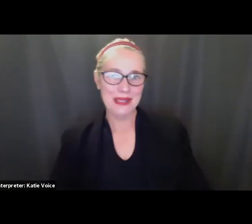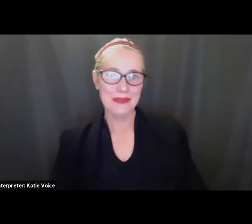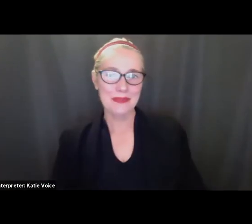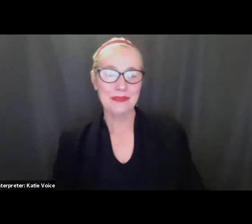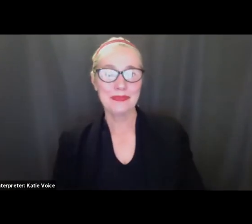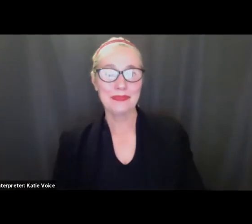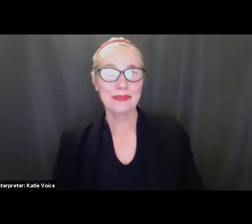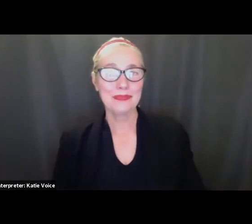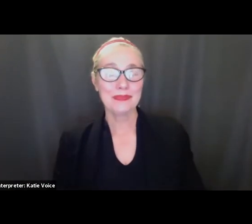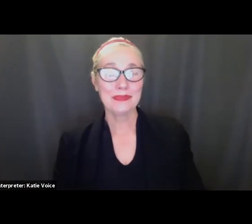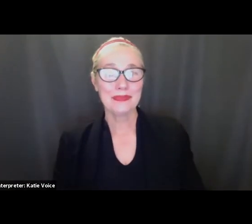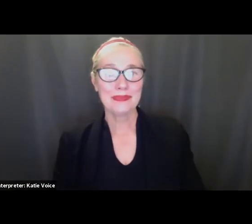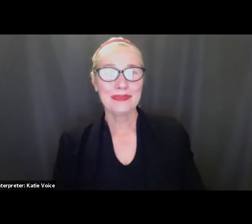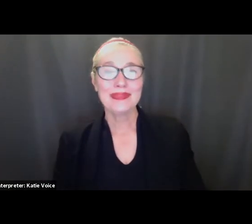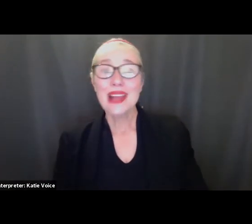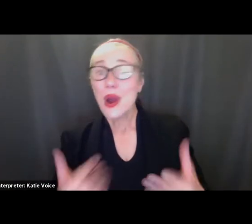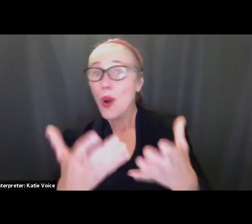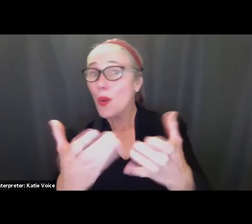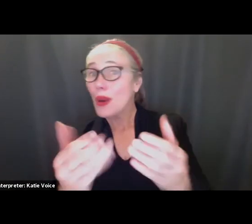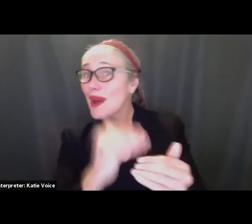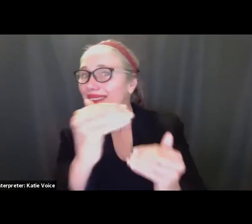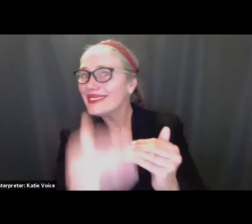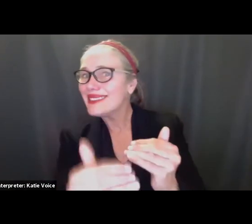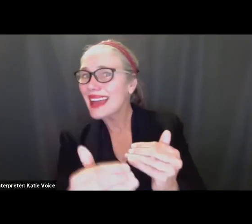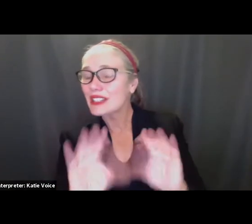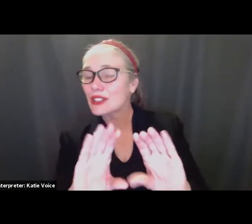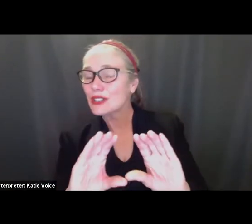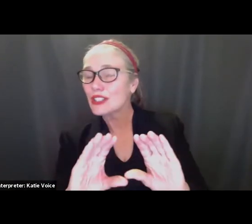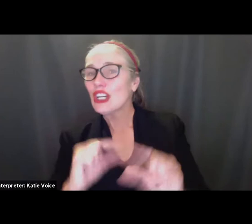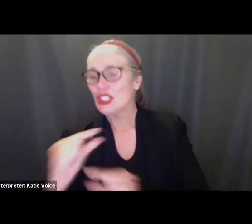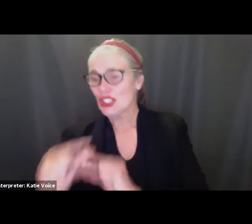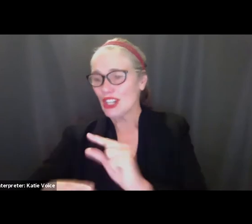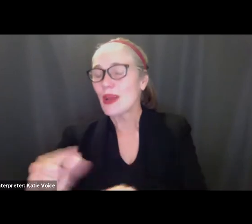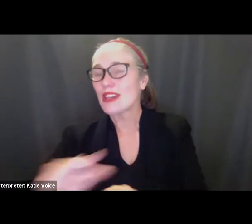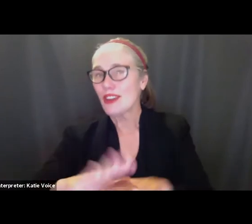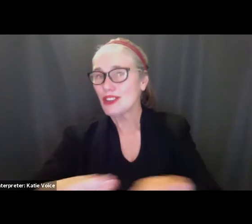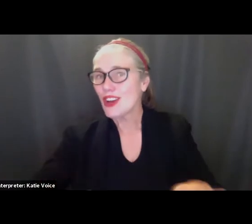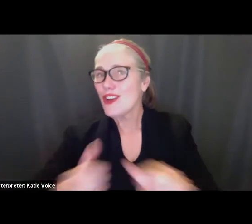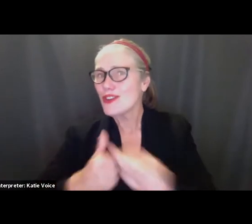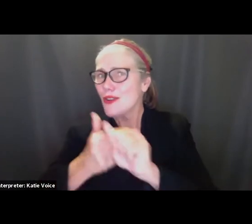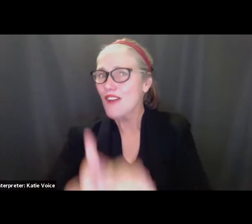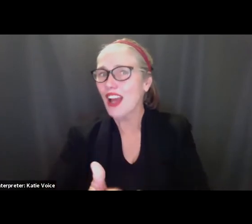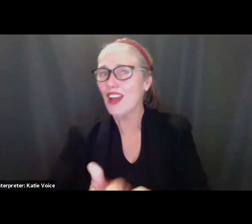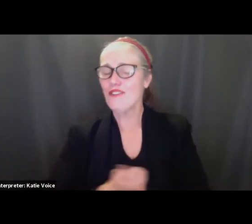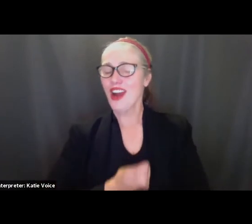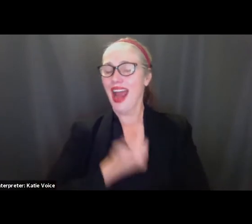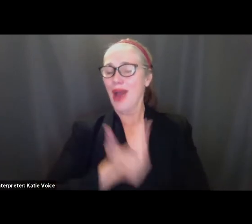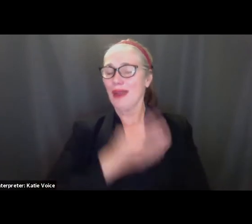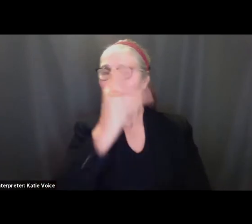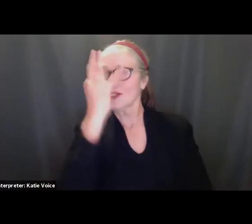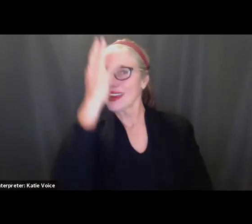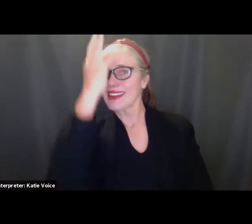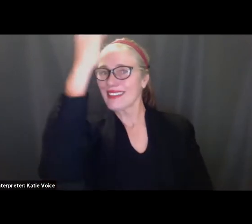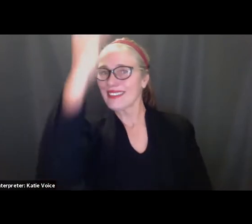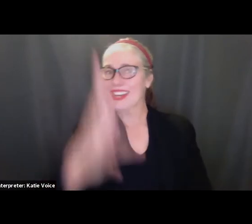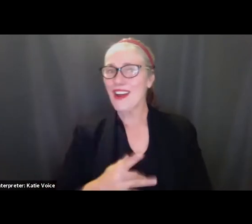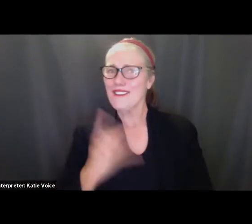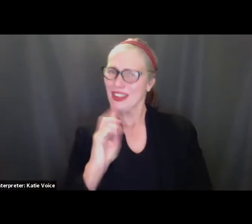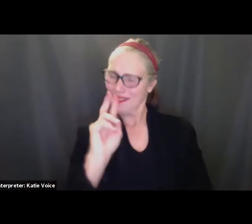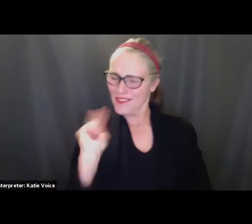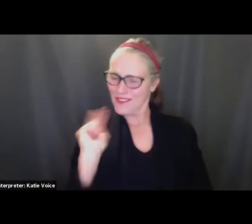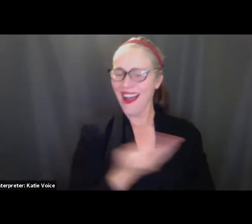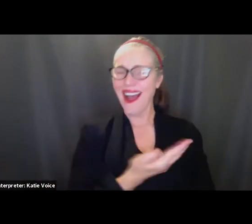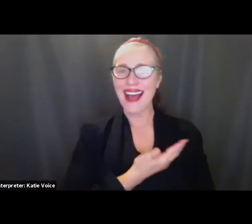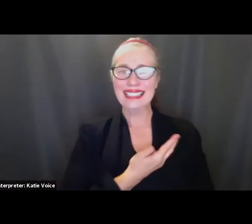we want we want the next generation to follow to have an outlet to feel that this is for us